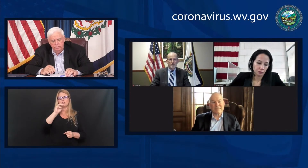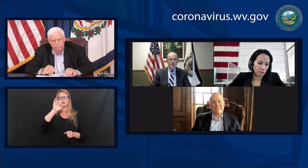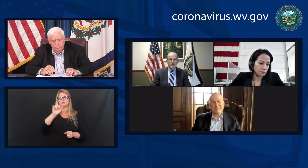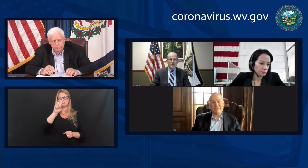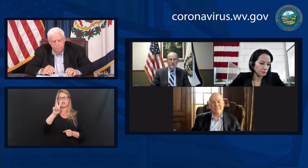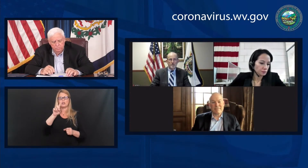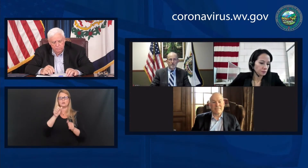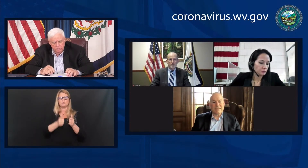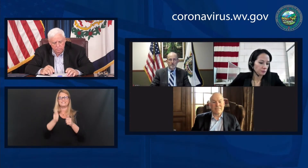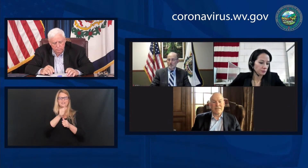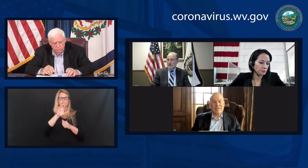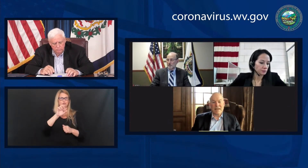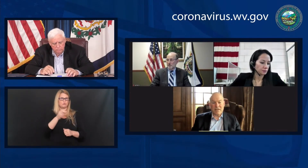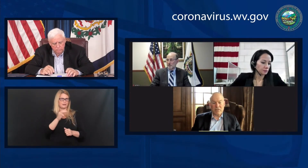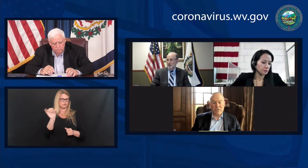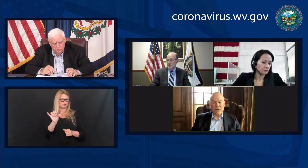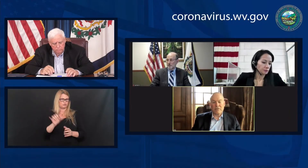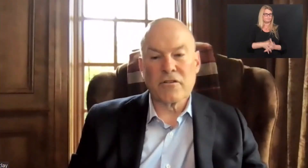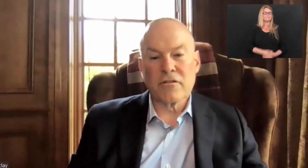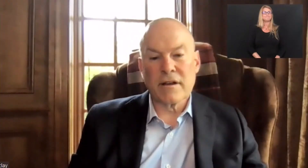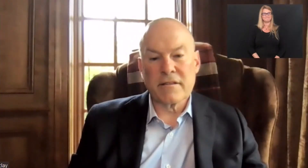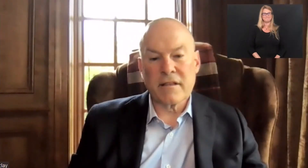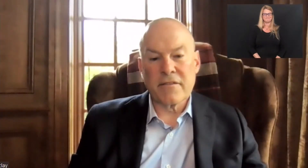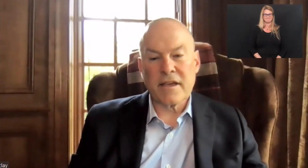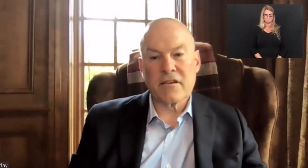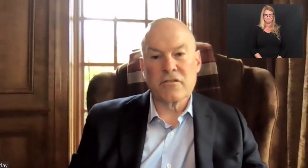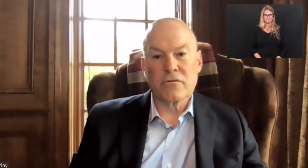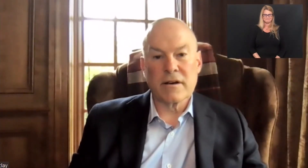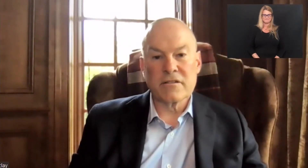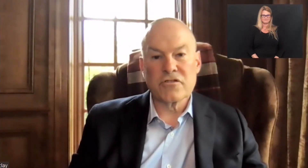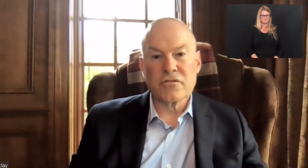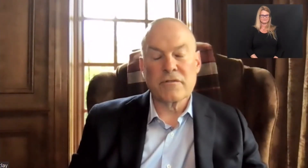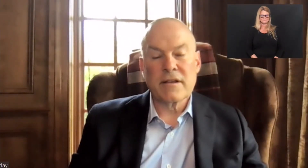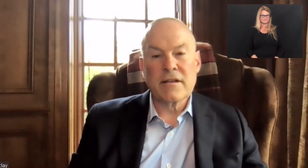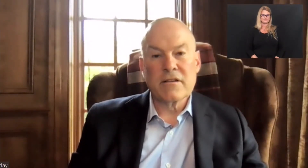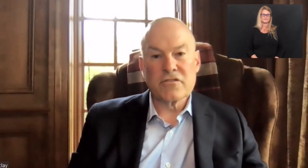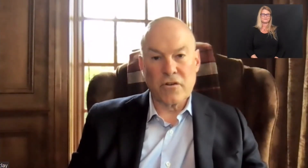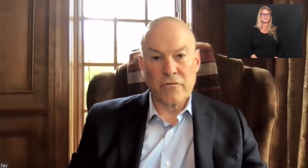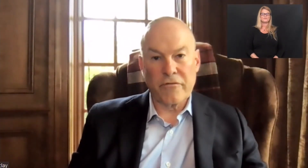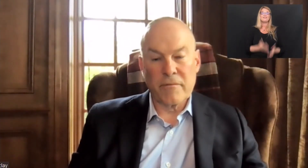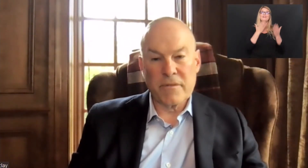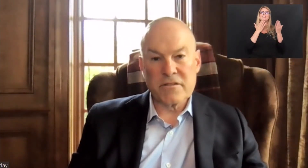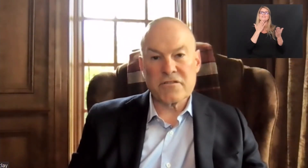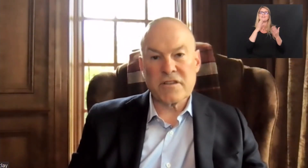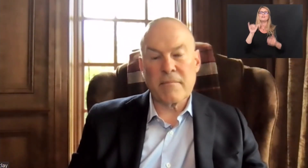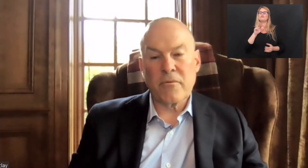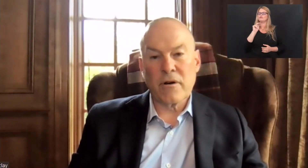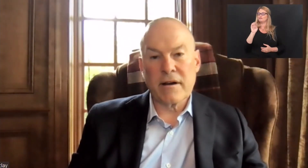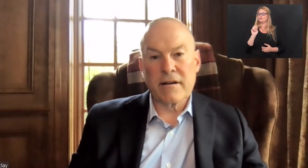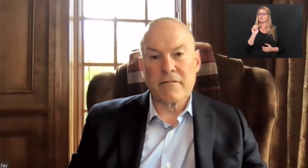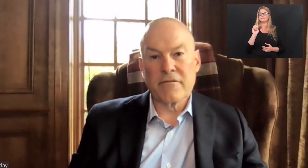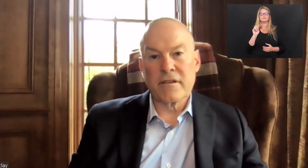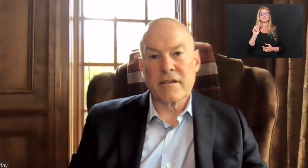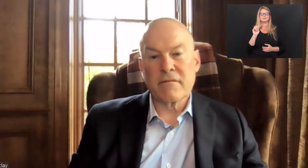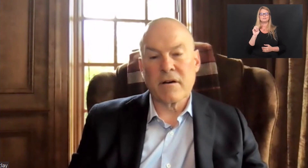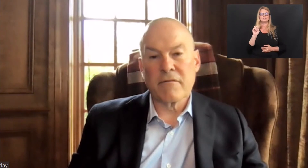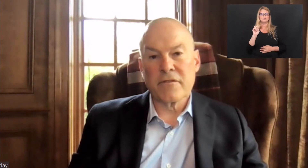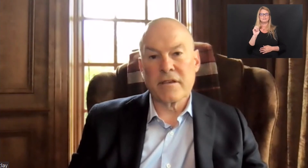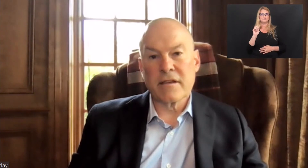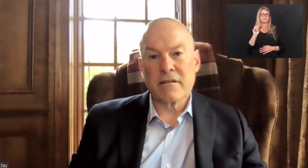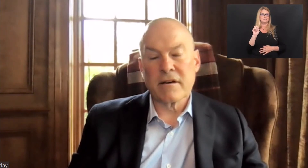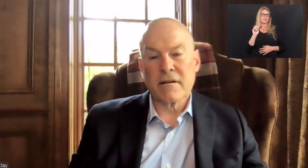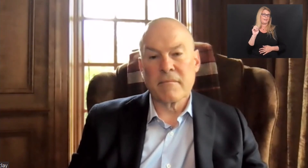Crouch too. Thank you, Governor, and thank you, June. So from the standpoint of the